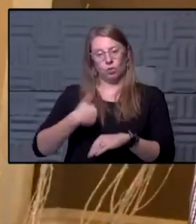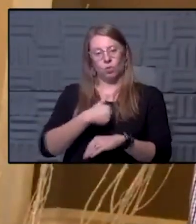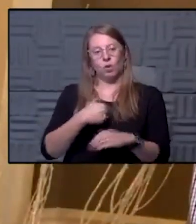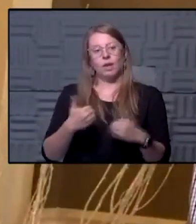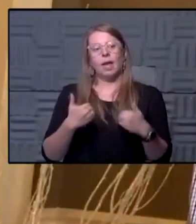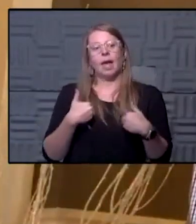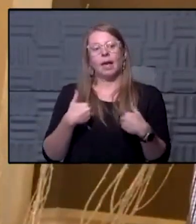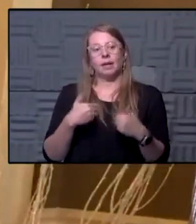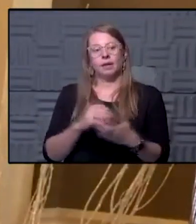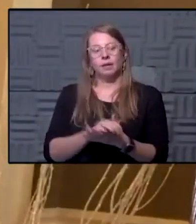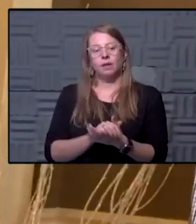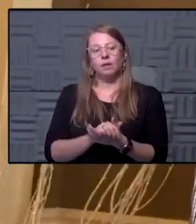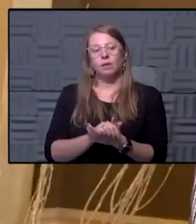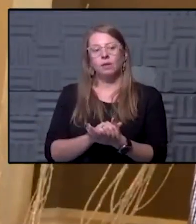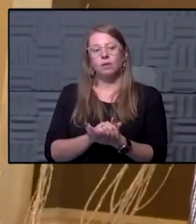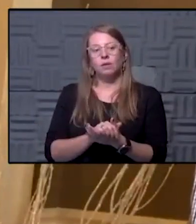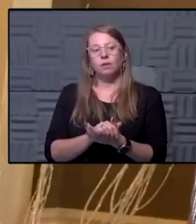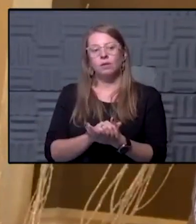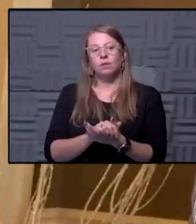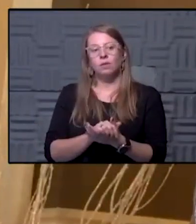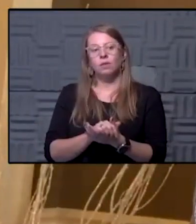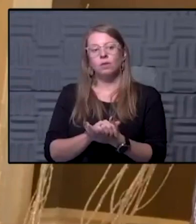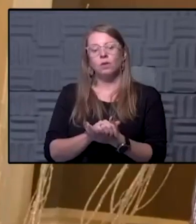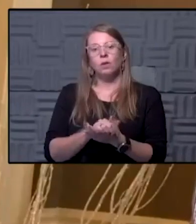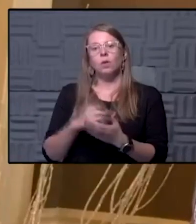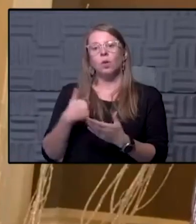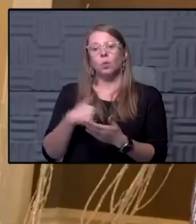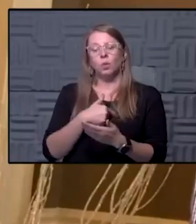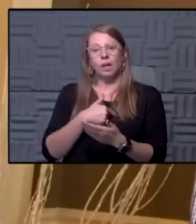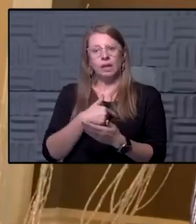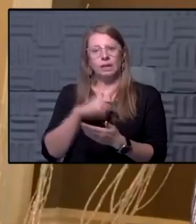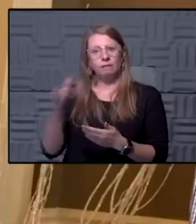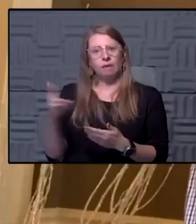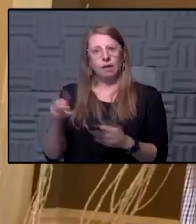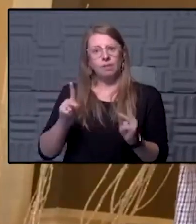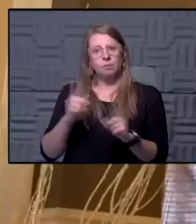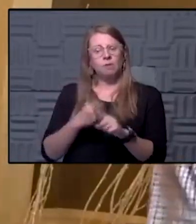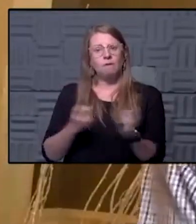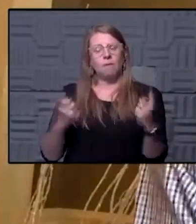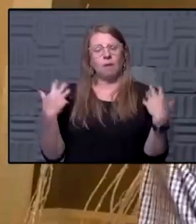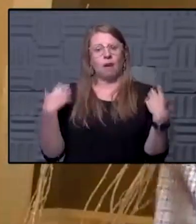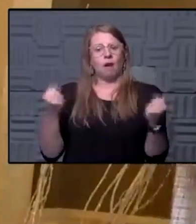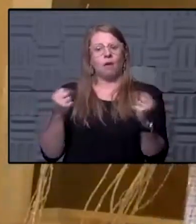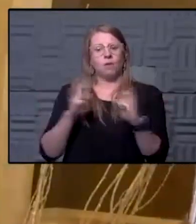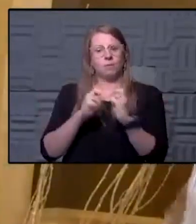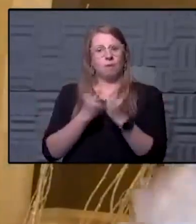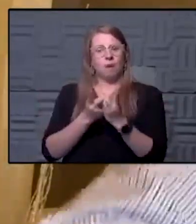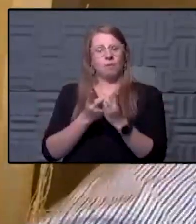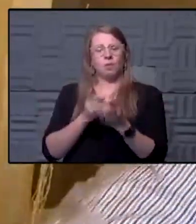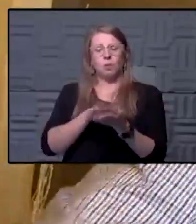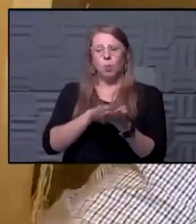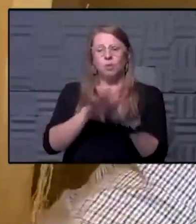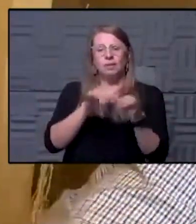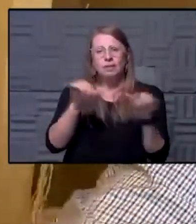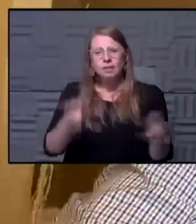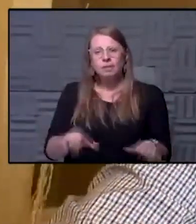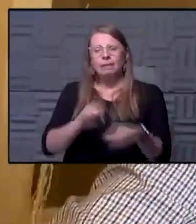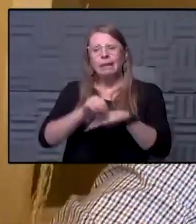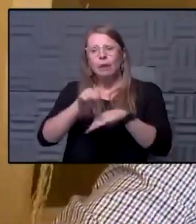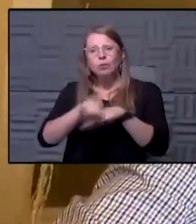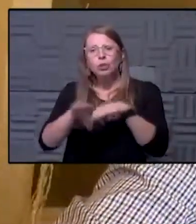forum that we invited those from the health department, the school system, administrators,